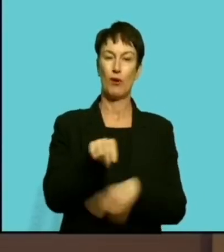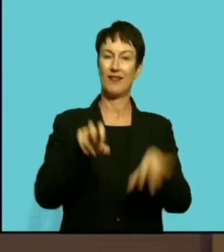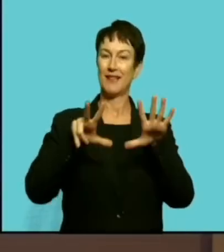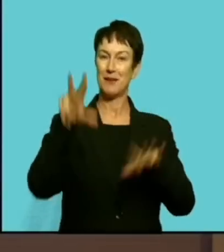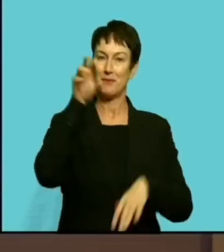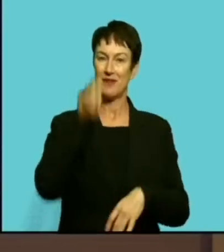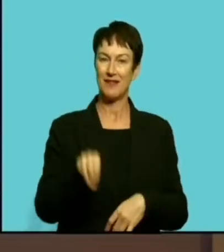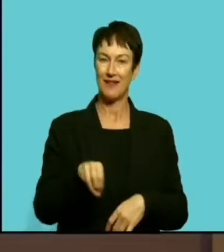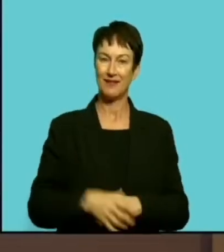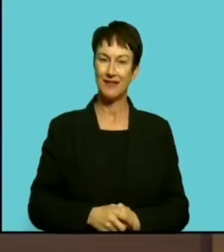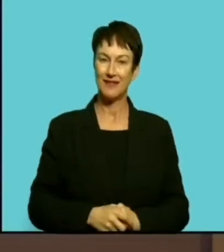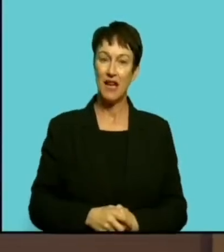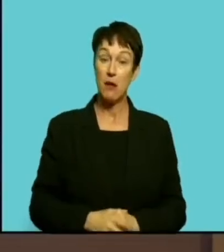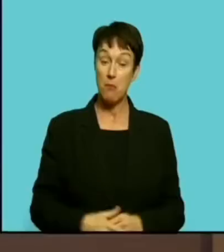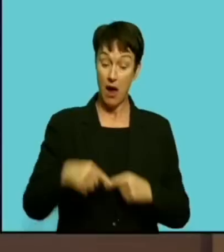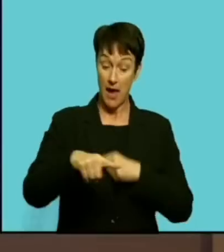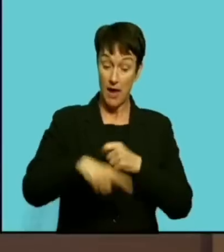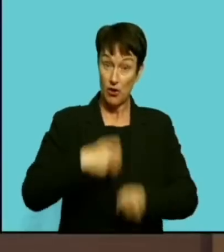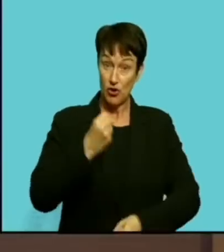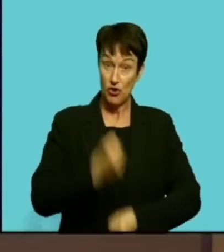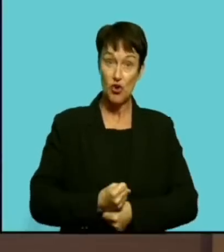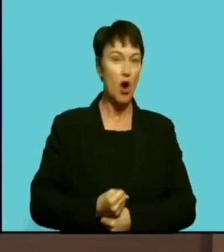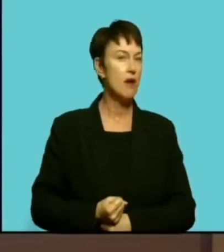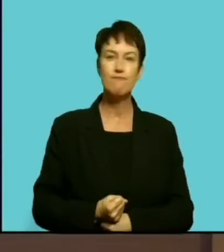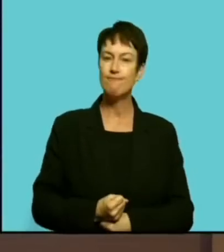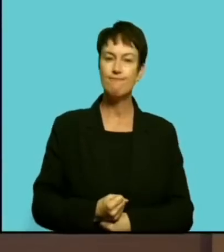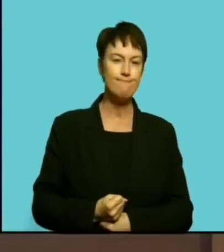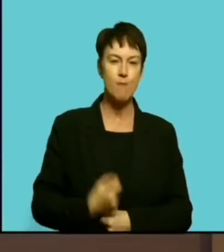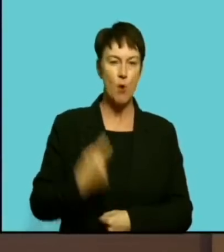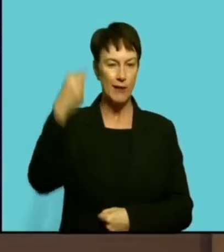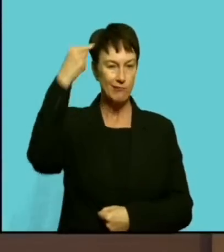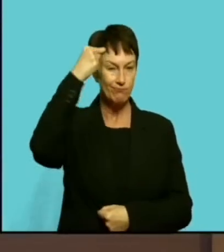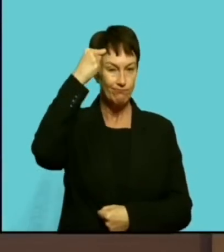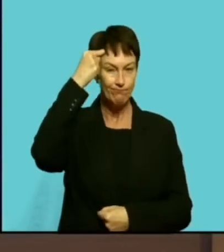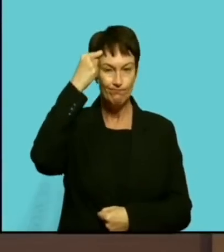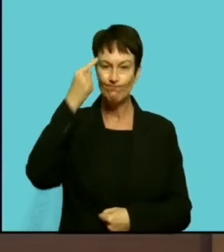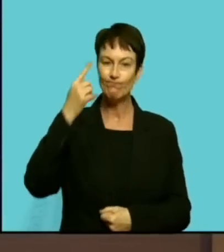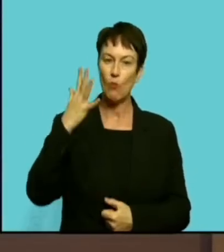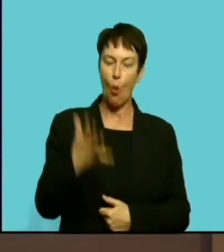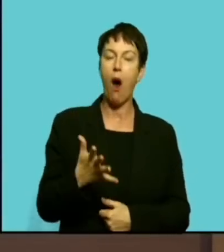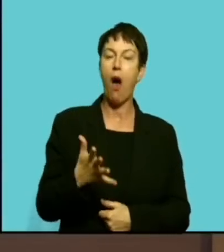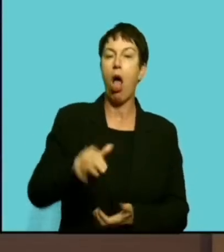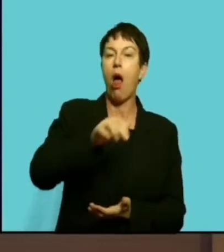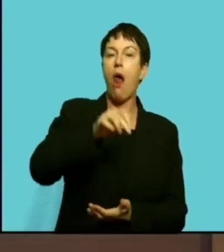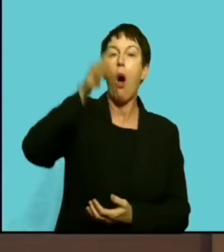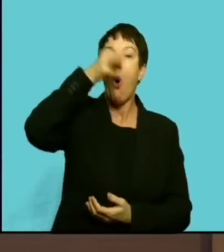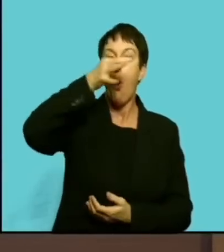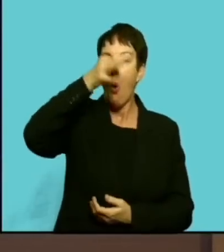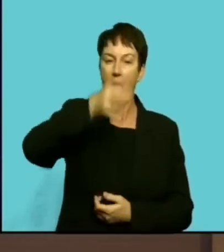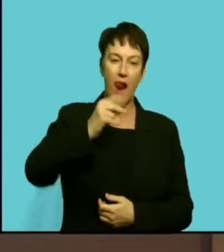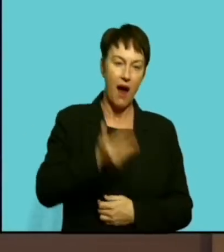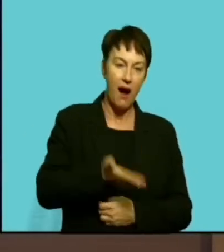up further for this year, and fuel price inflation is higher at